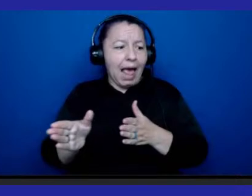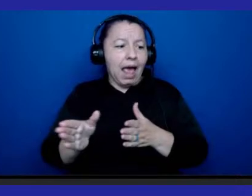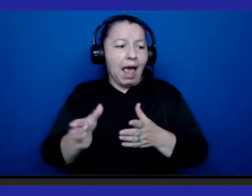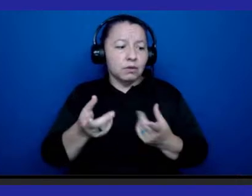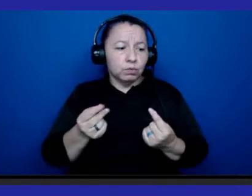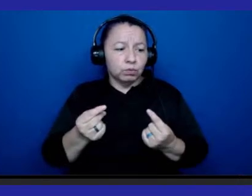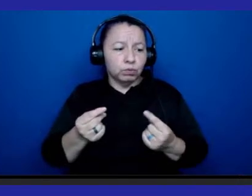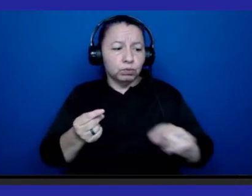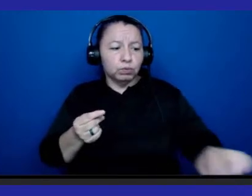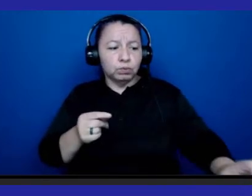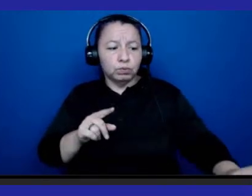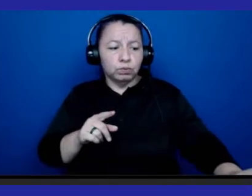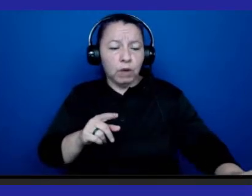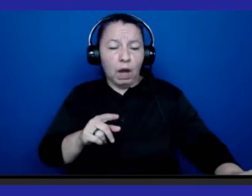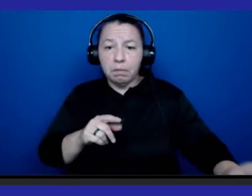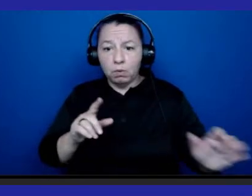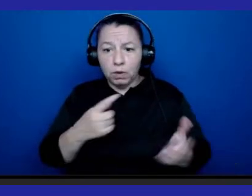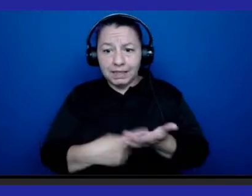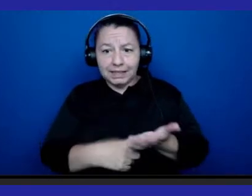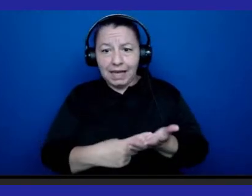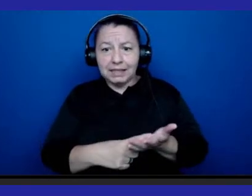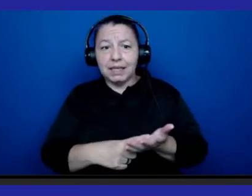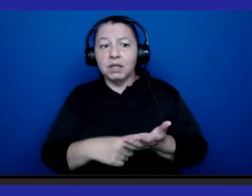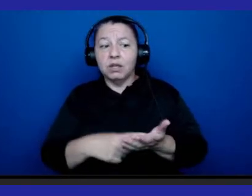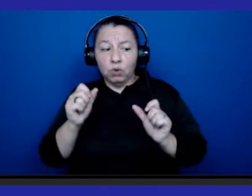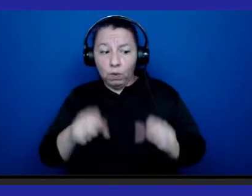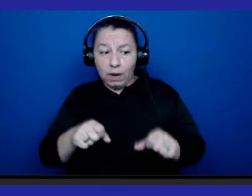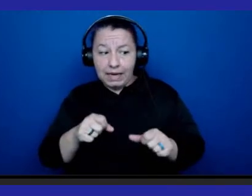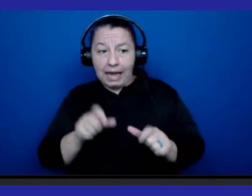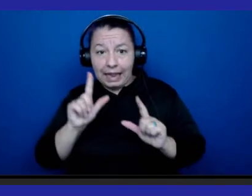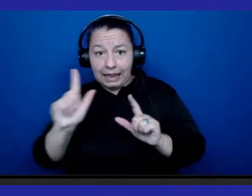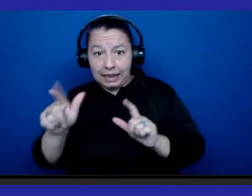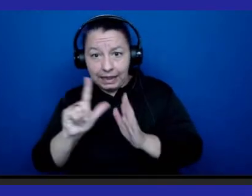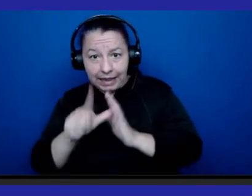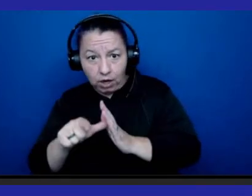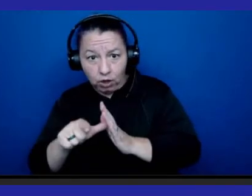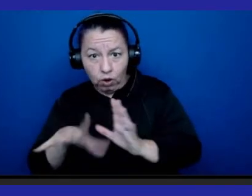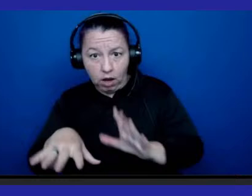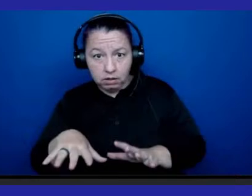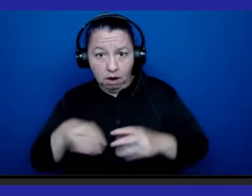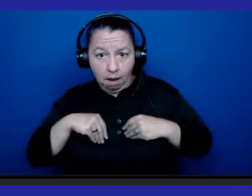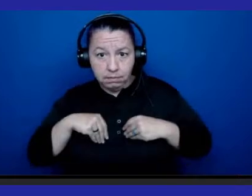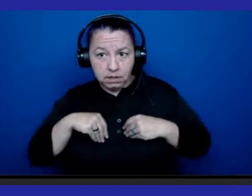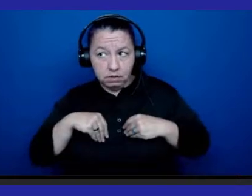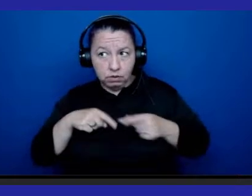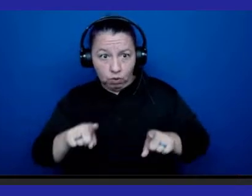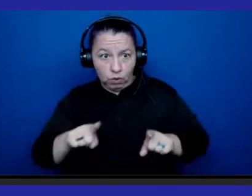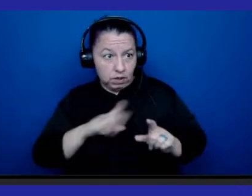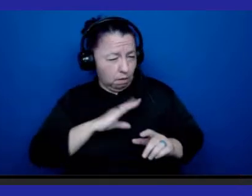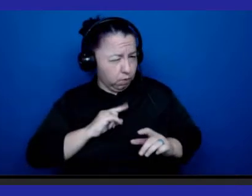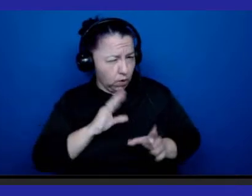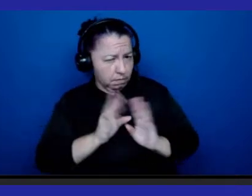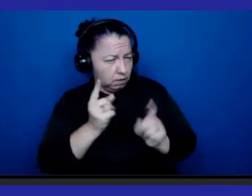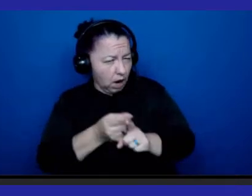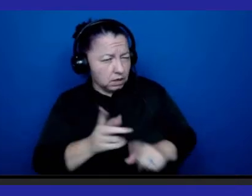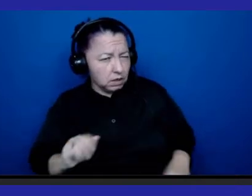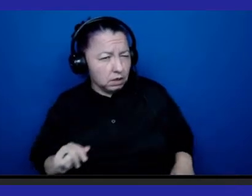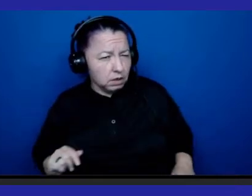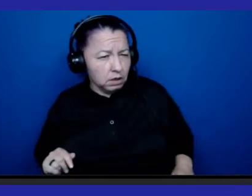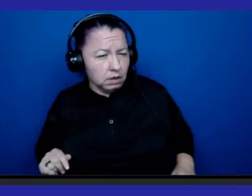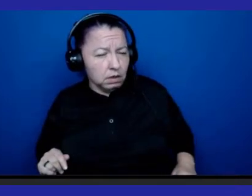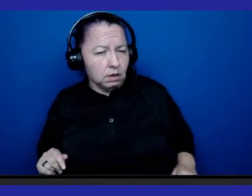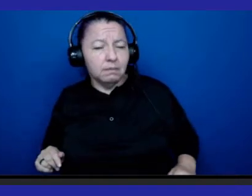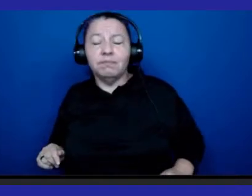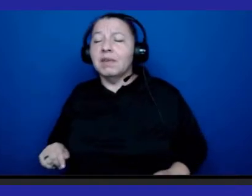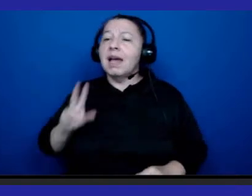we're discussing it to then adopt it at the board meeting. Is that correct? So We are adopting it at the committee like